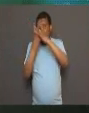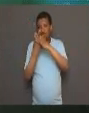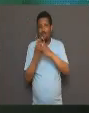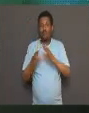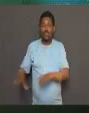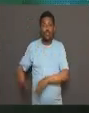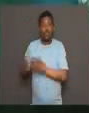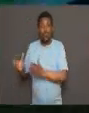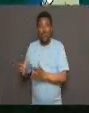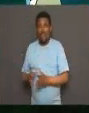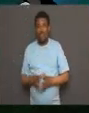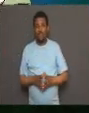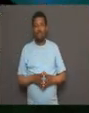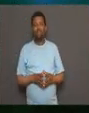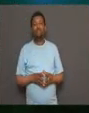students.